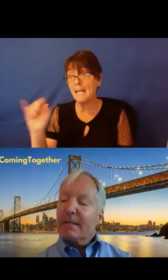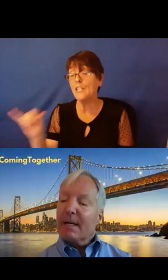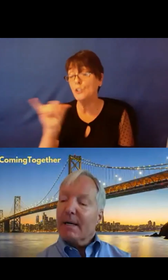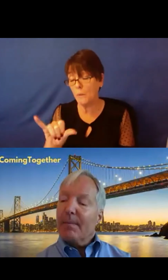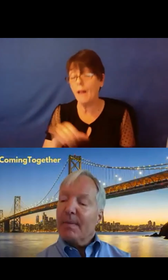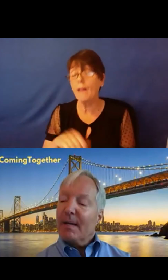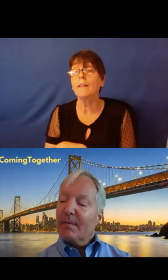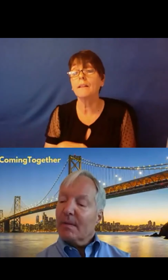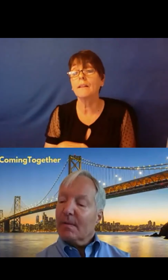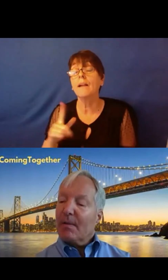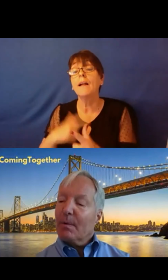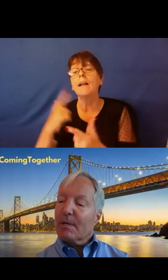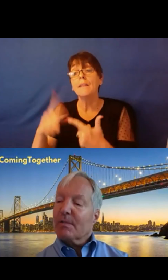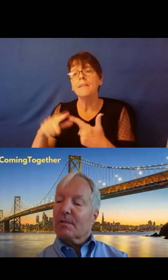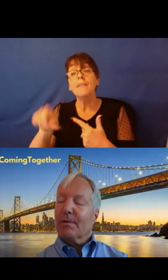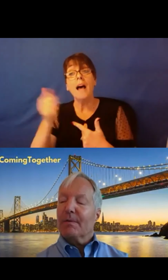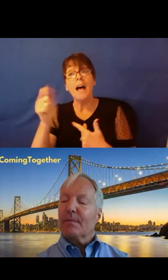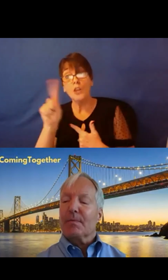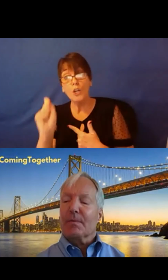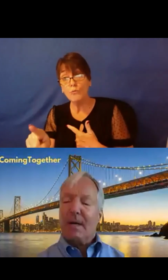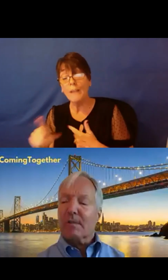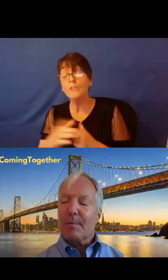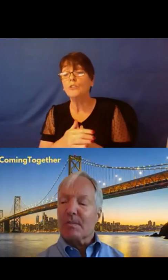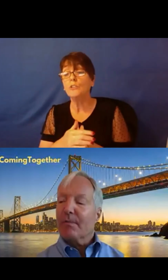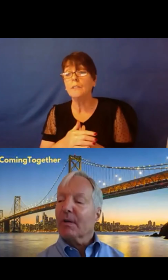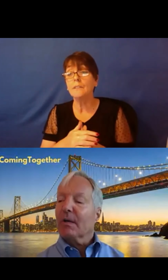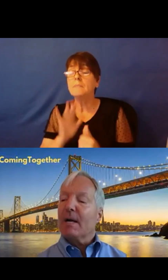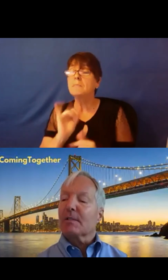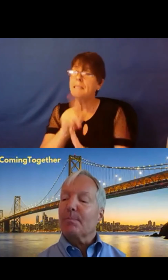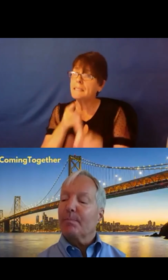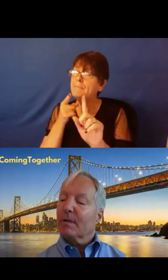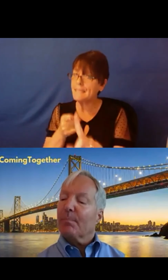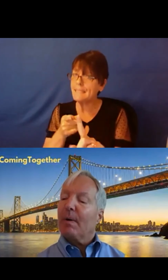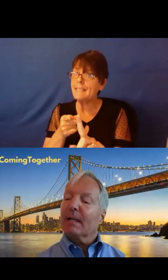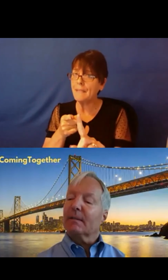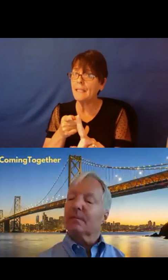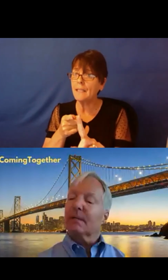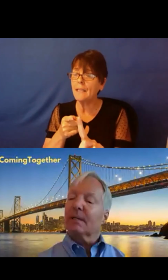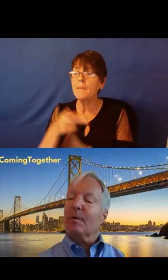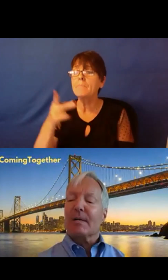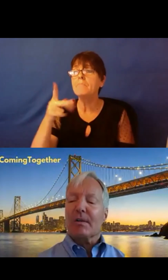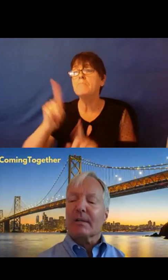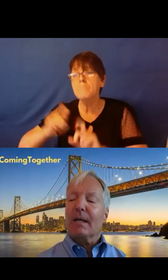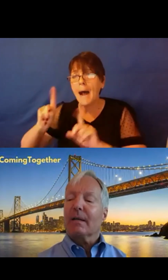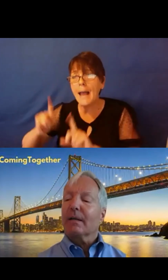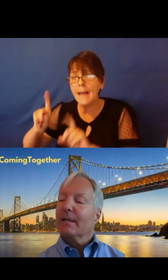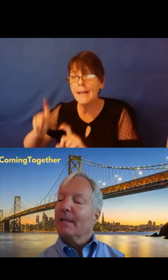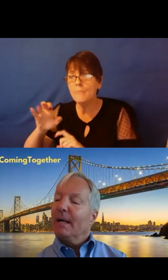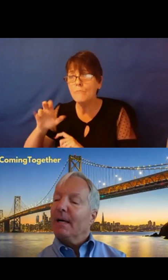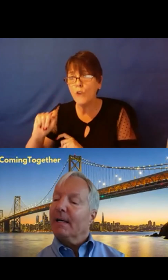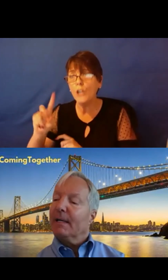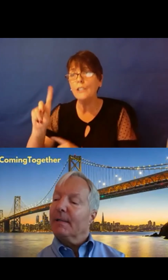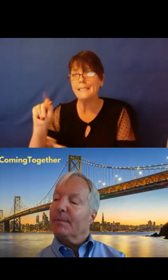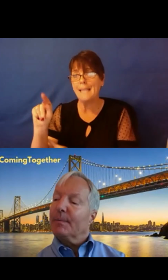And then the other question is they're kind of specific around, pilot project data,